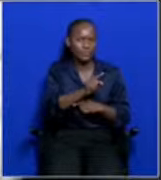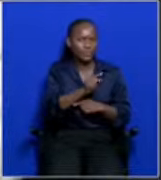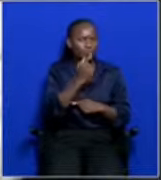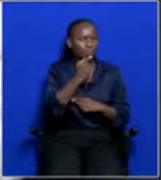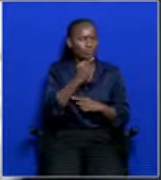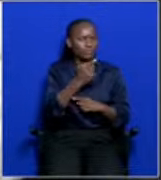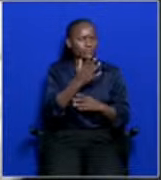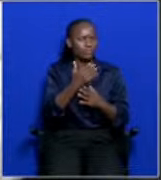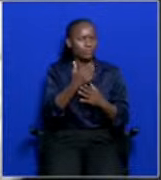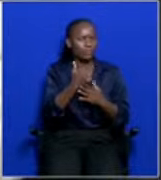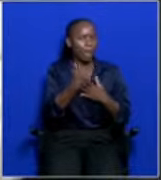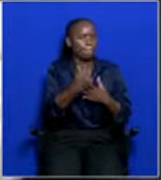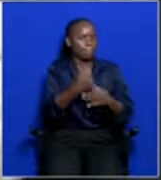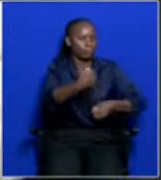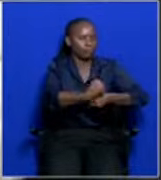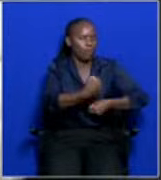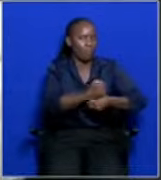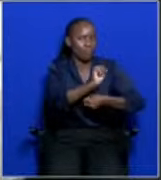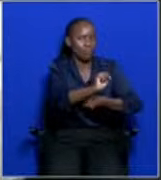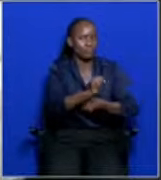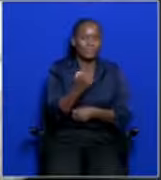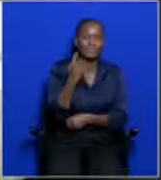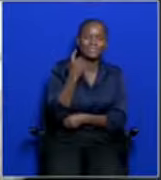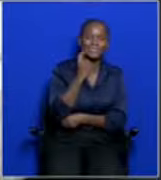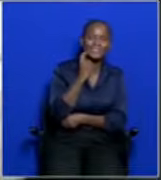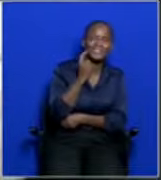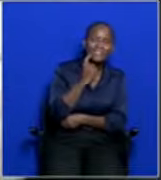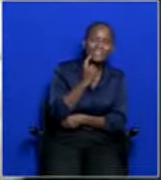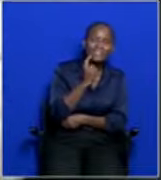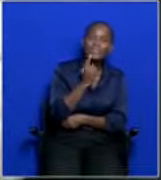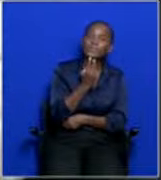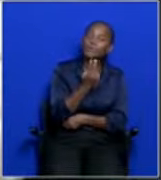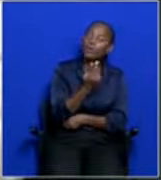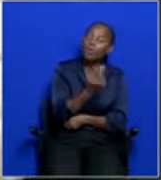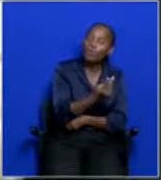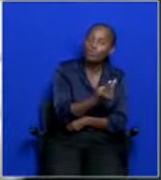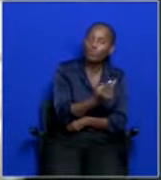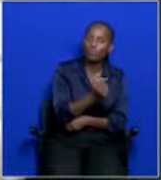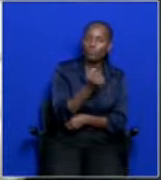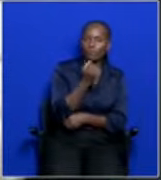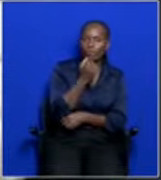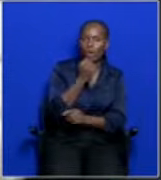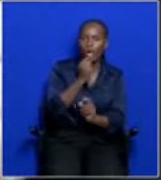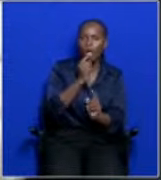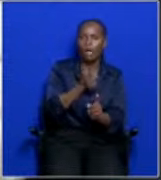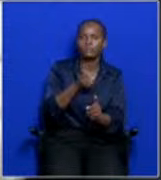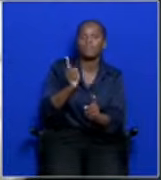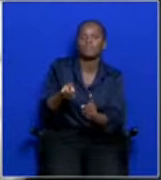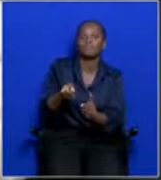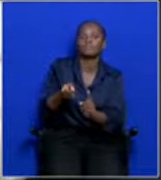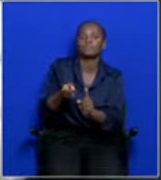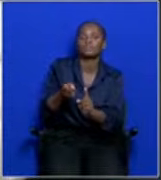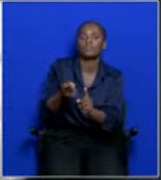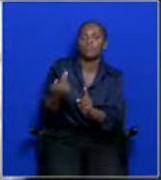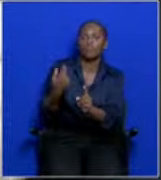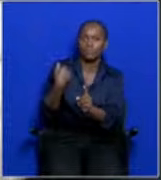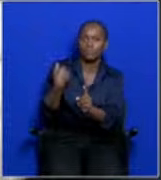accountability too, for individual officers' accountability, these are areas where you should be